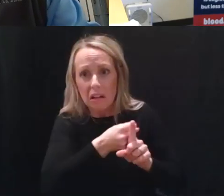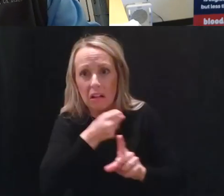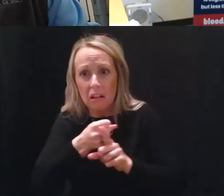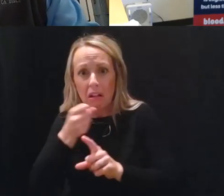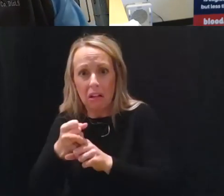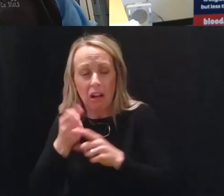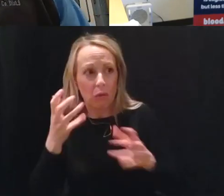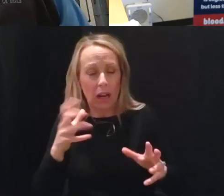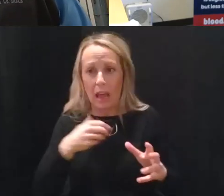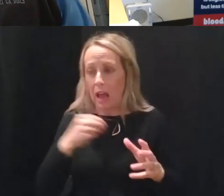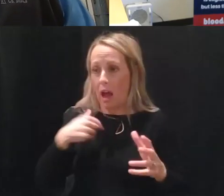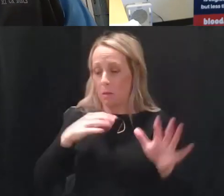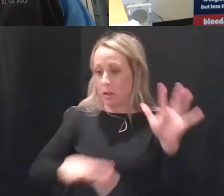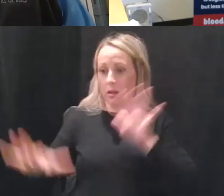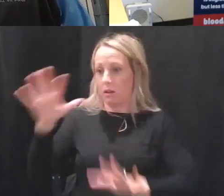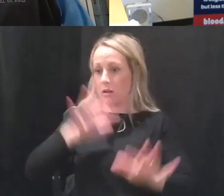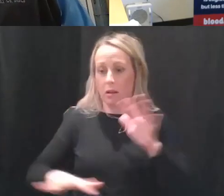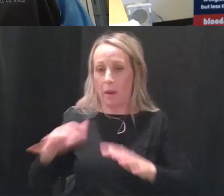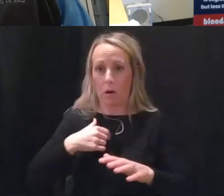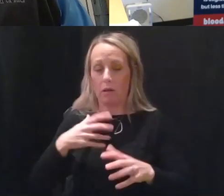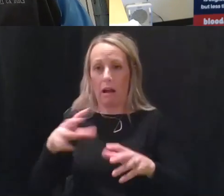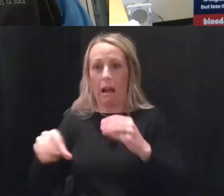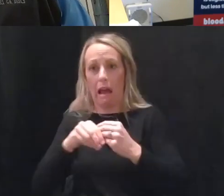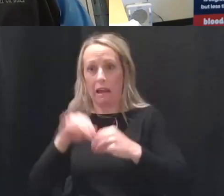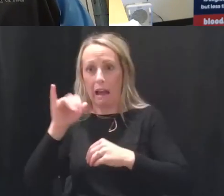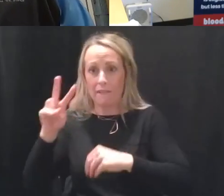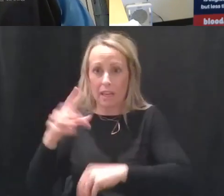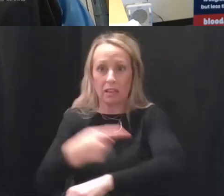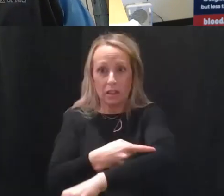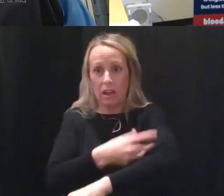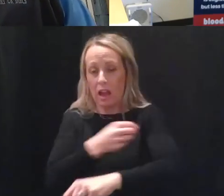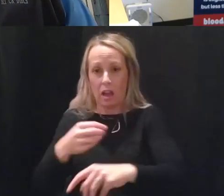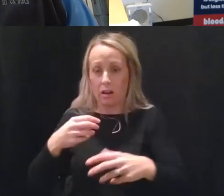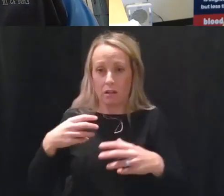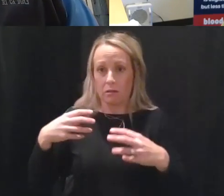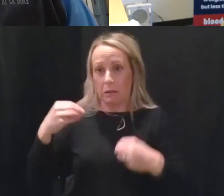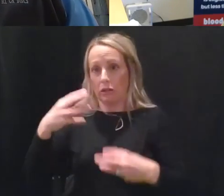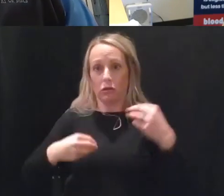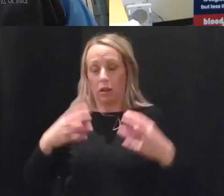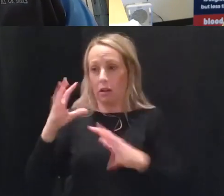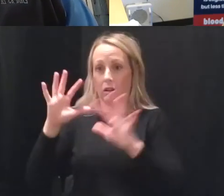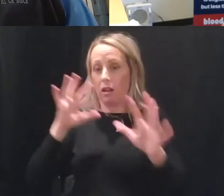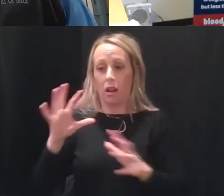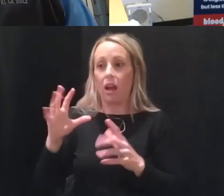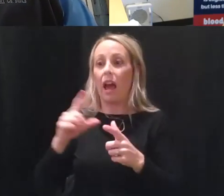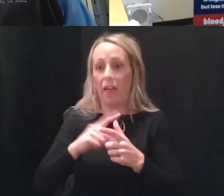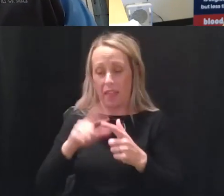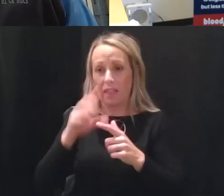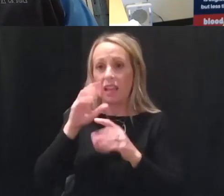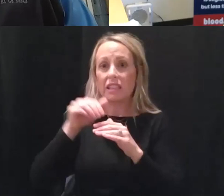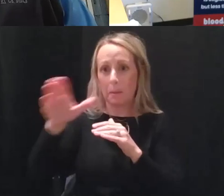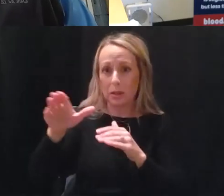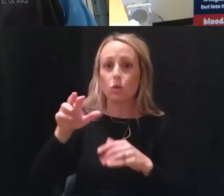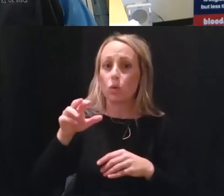everything they were doing. And then they transferred me up to the 4th floor COVID wing in Rock Island through